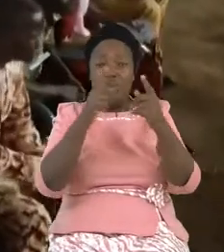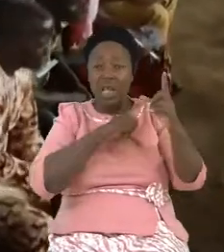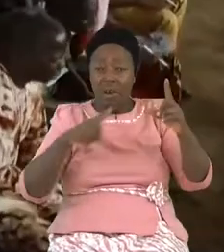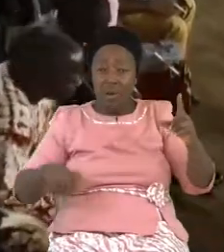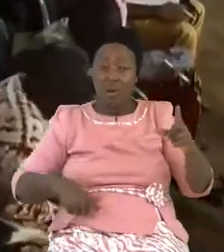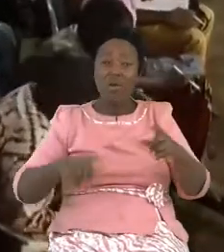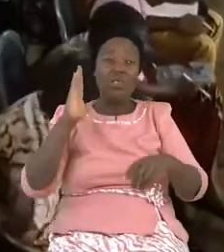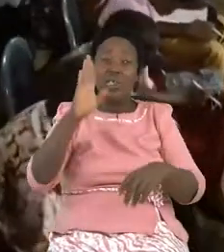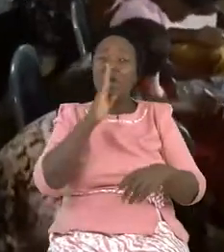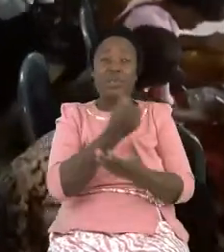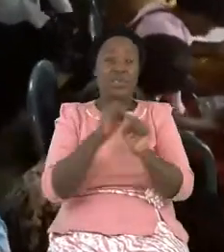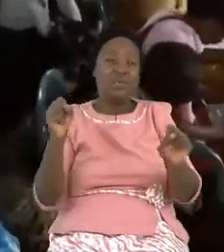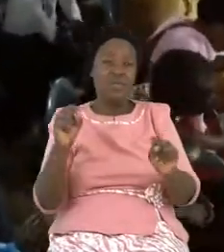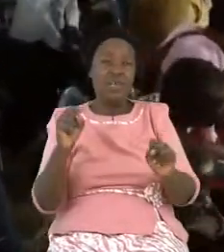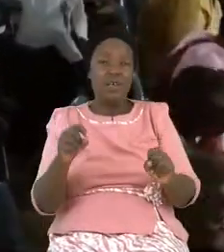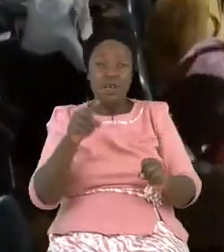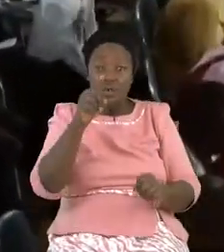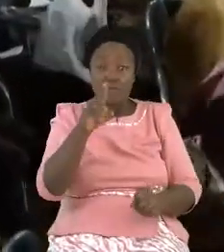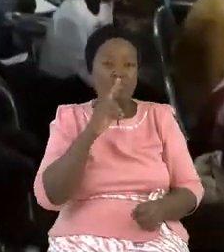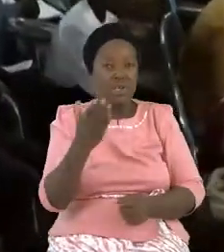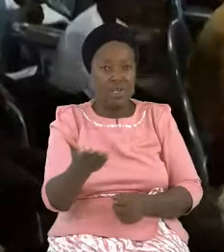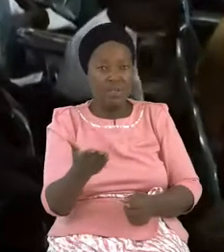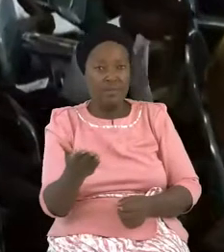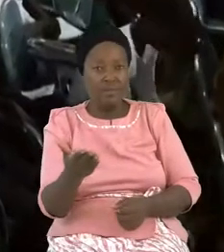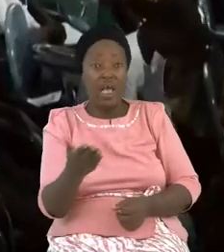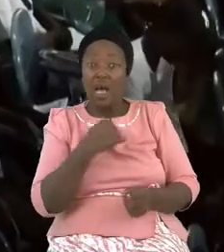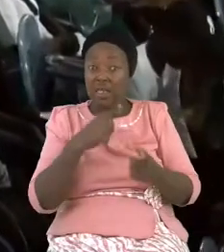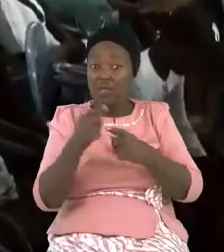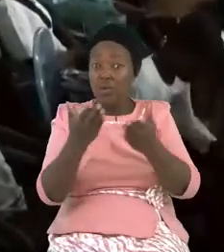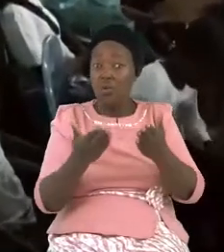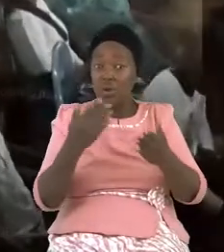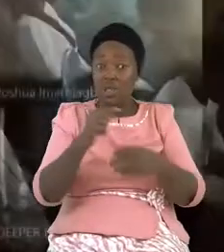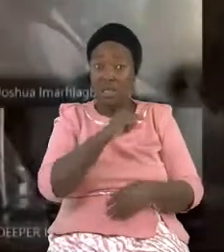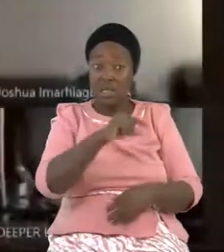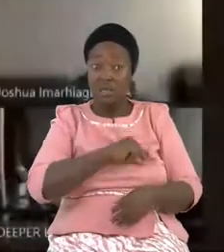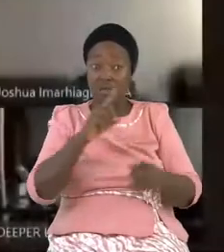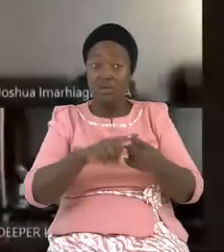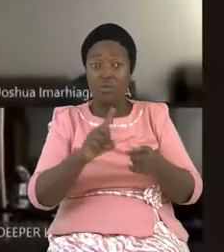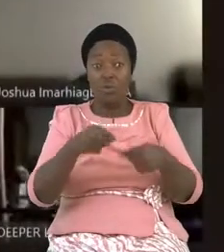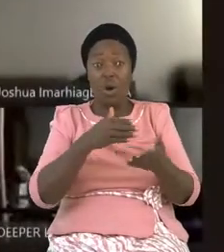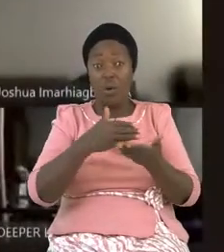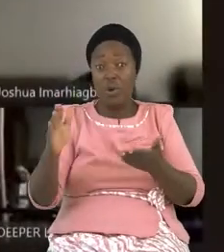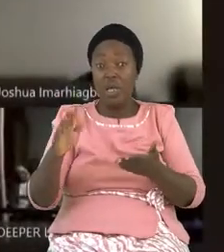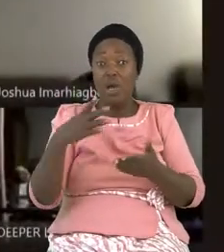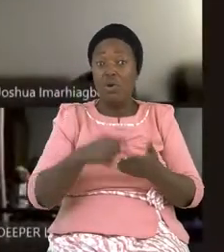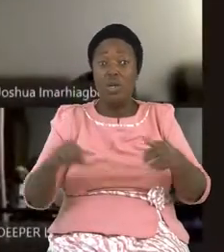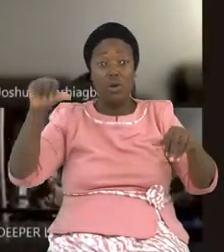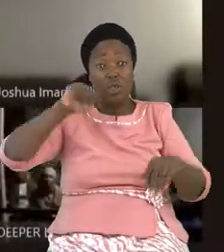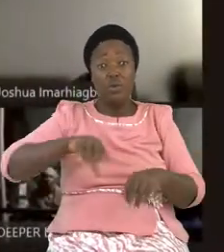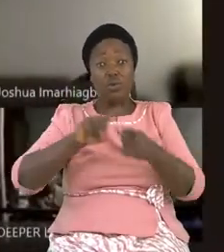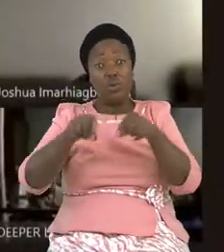be saved. You are there and you want the guilt to go away, the condemnation to go away,